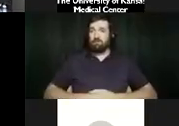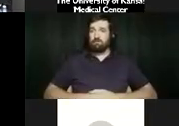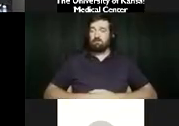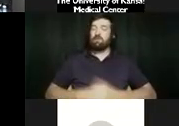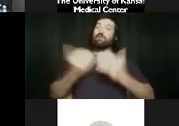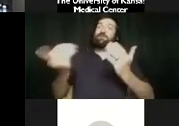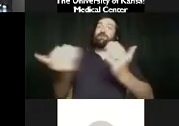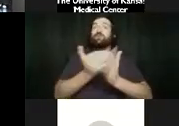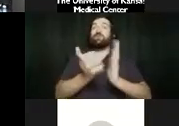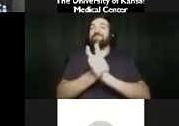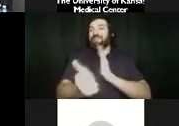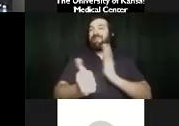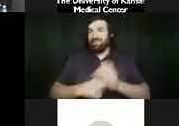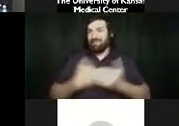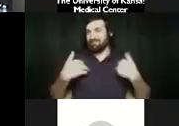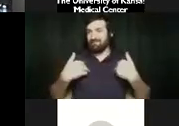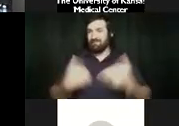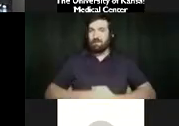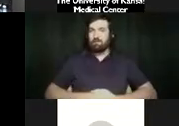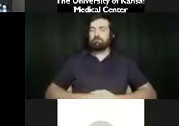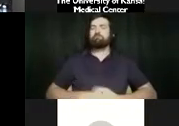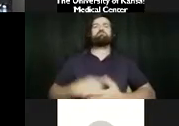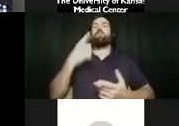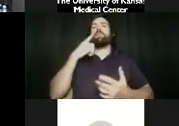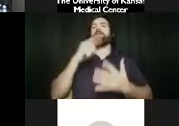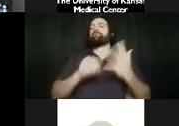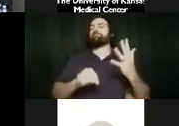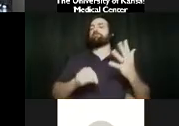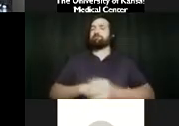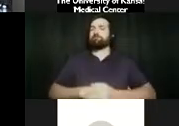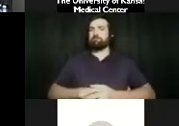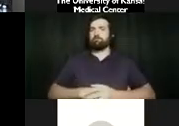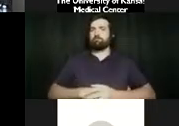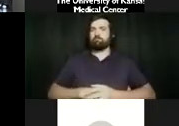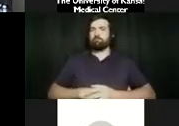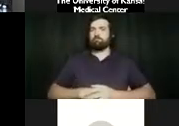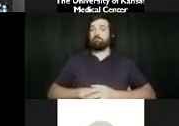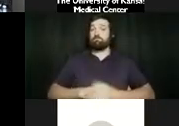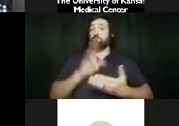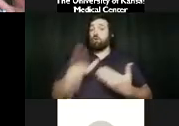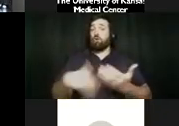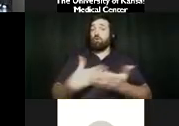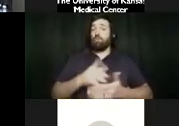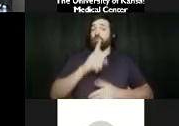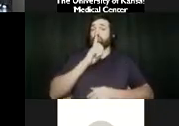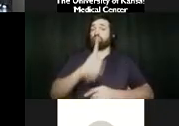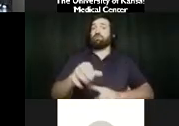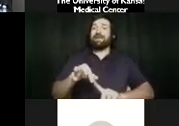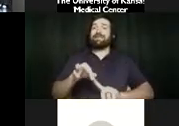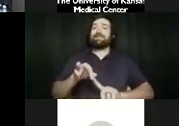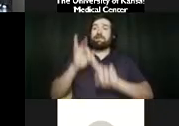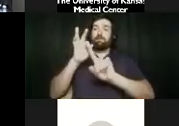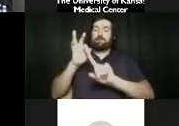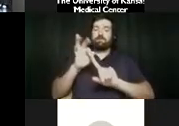skill. Now, what do you think of this question? All of the following are true about the connection between health and